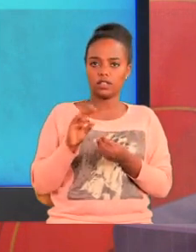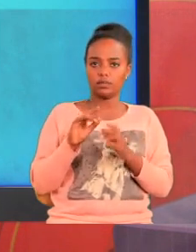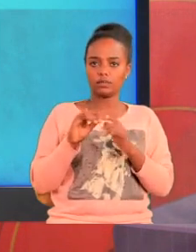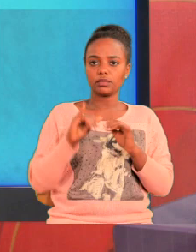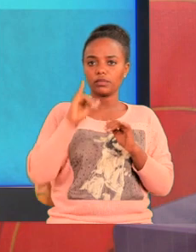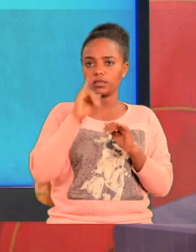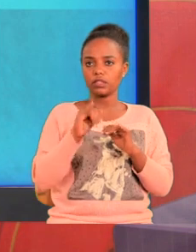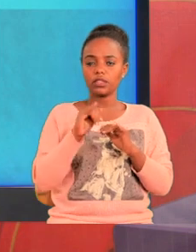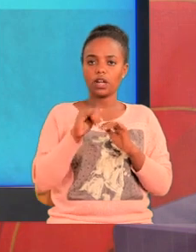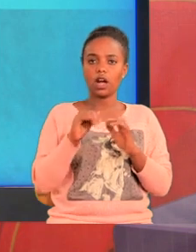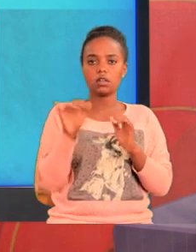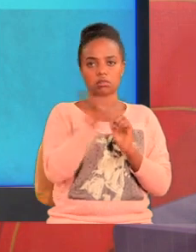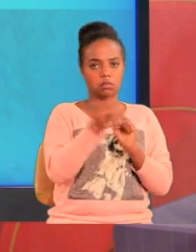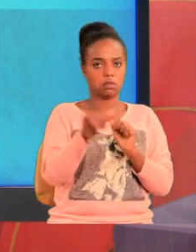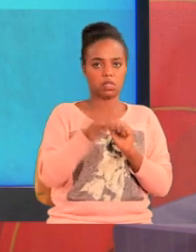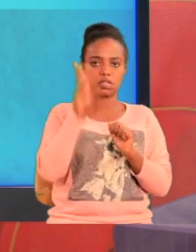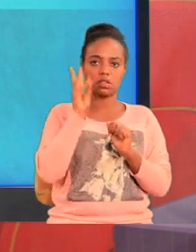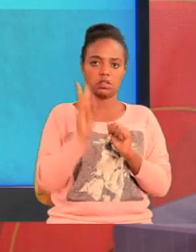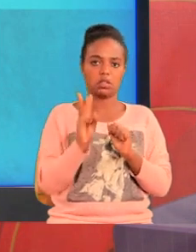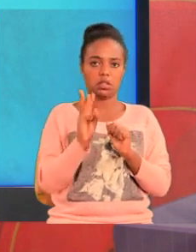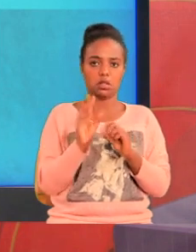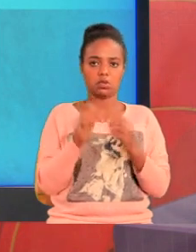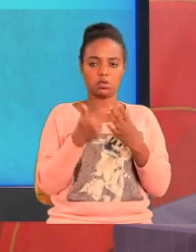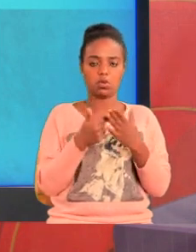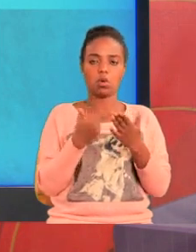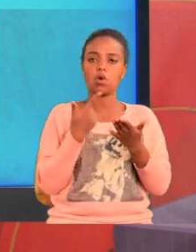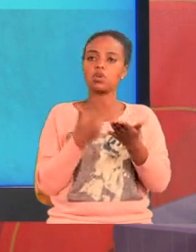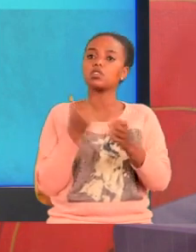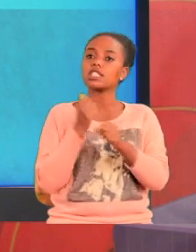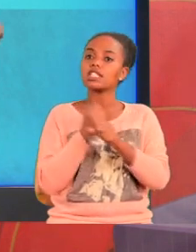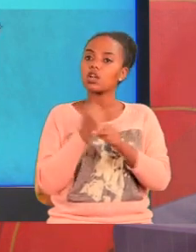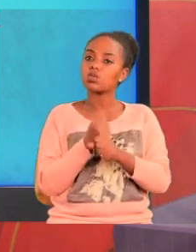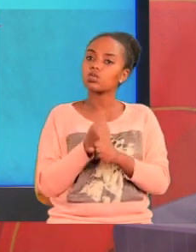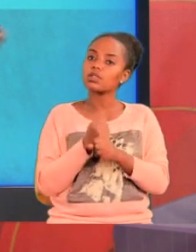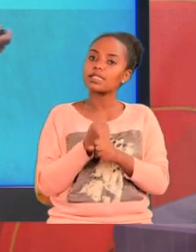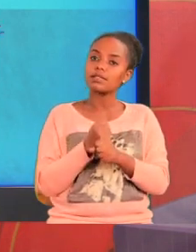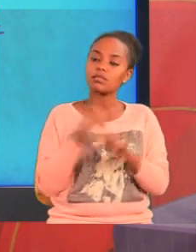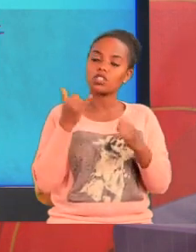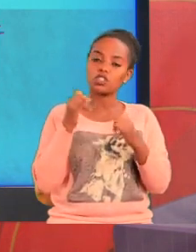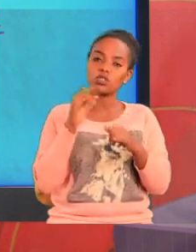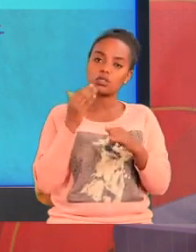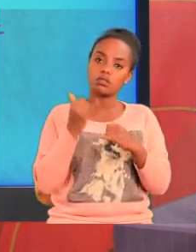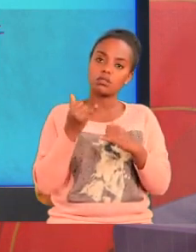is this similar to the above one, it is 6. So when you evaluate this one, you get